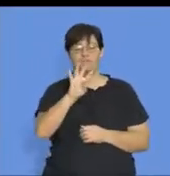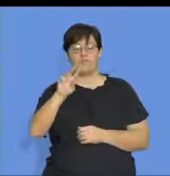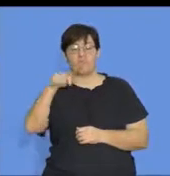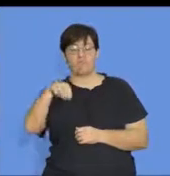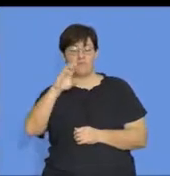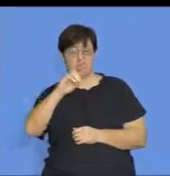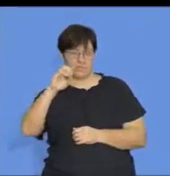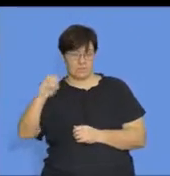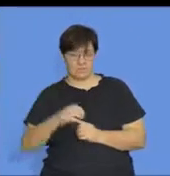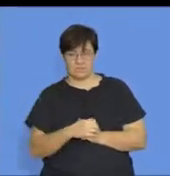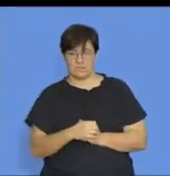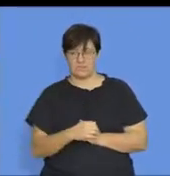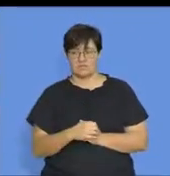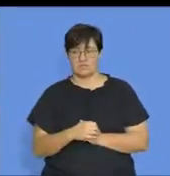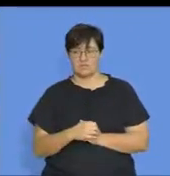was